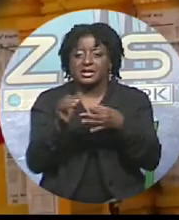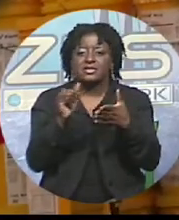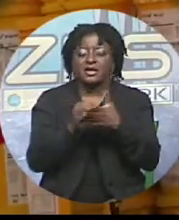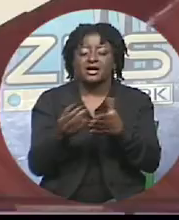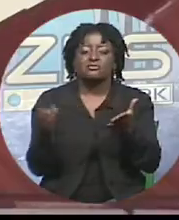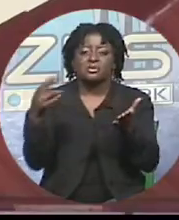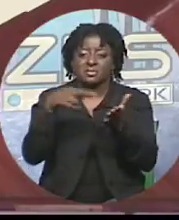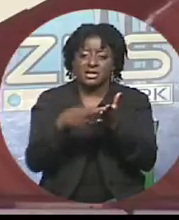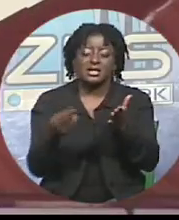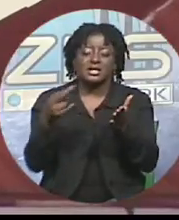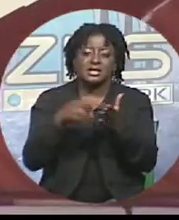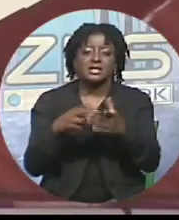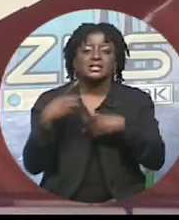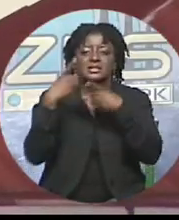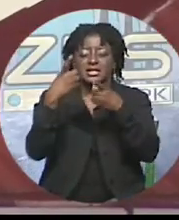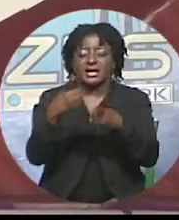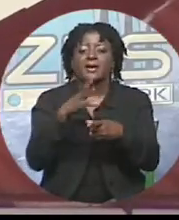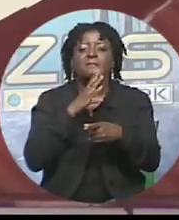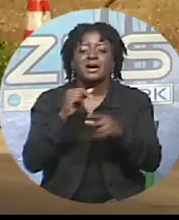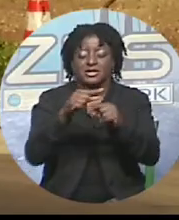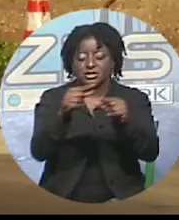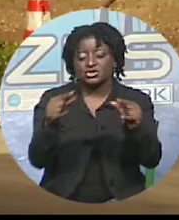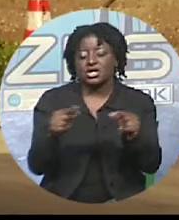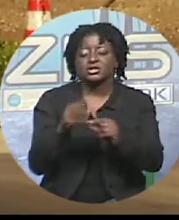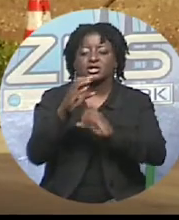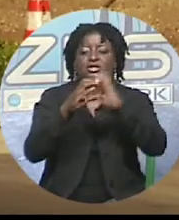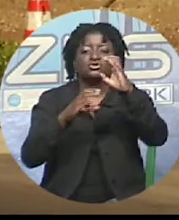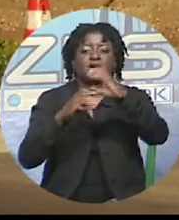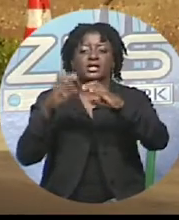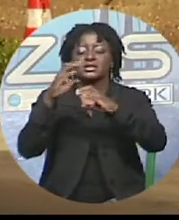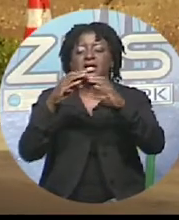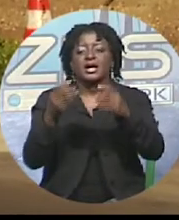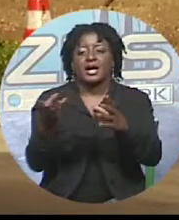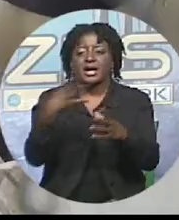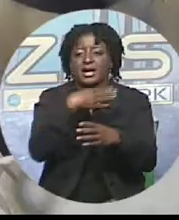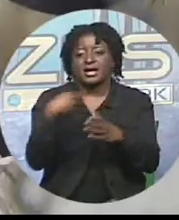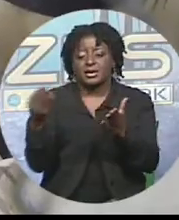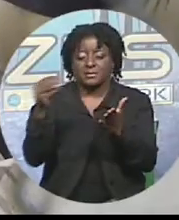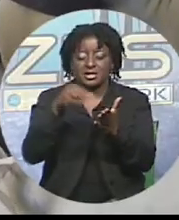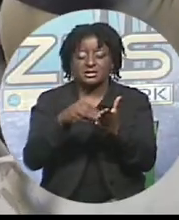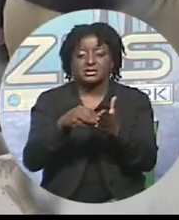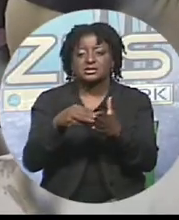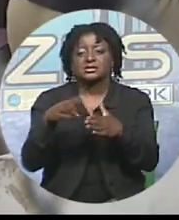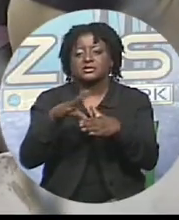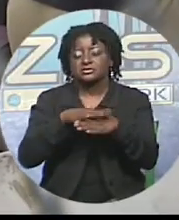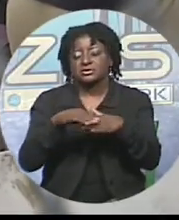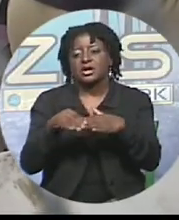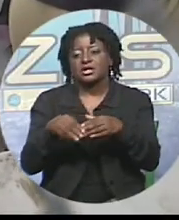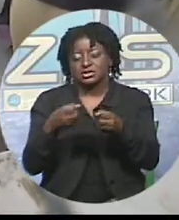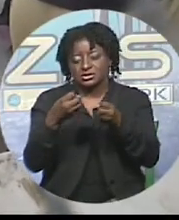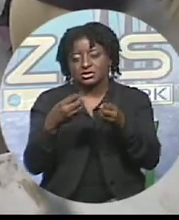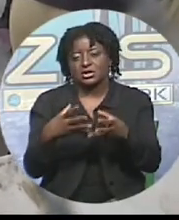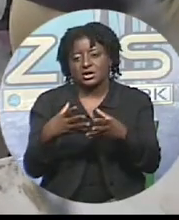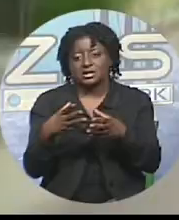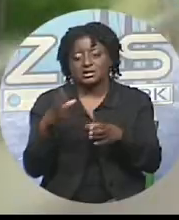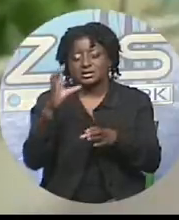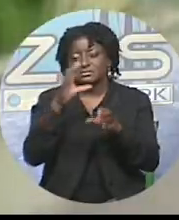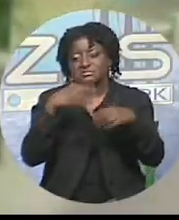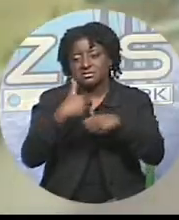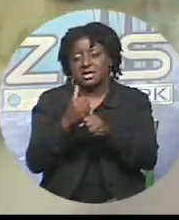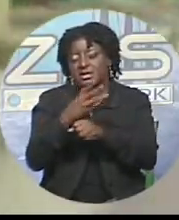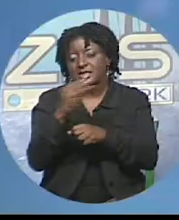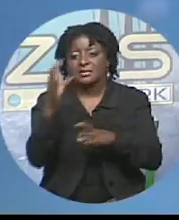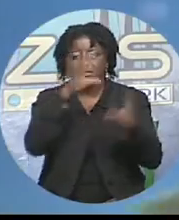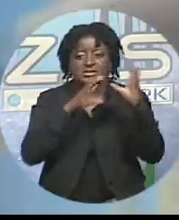and millions of dollars in revenue loss has left them in a position to seek out the best avenue to take the company forward, moving the investment